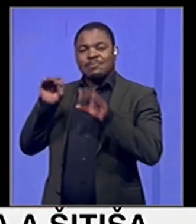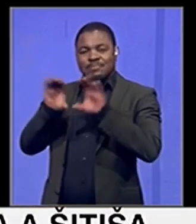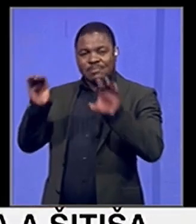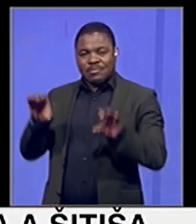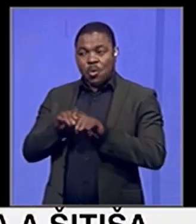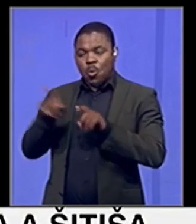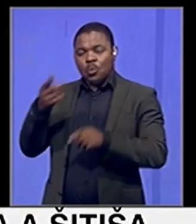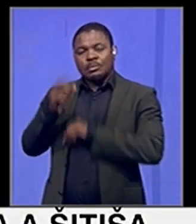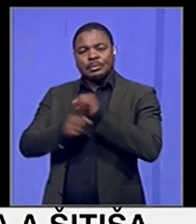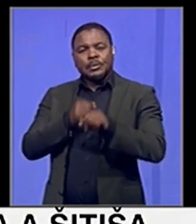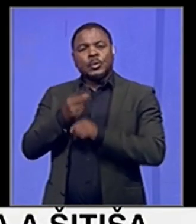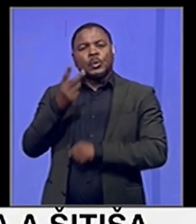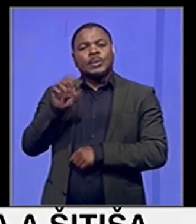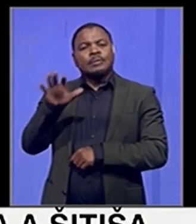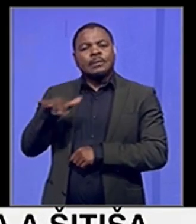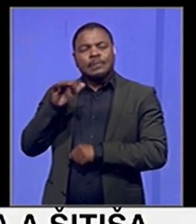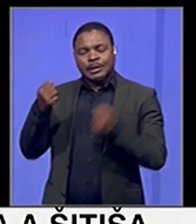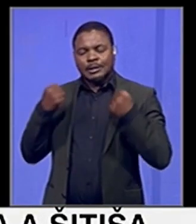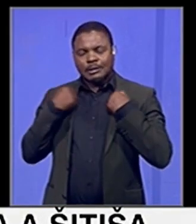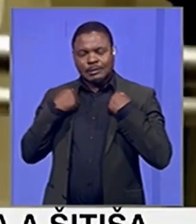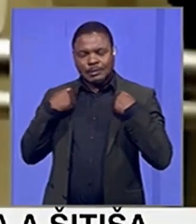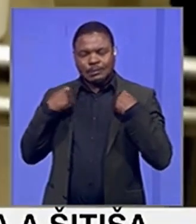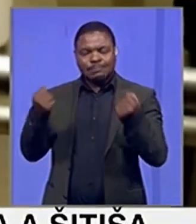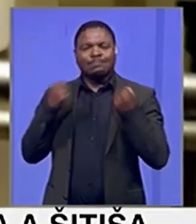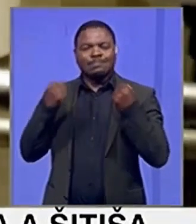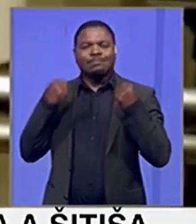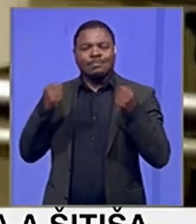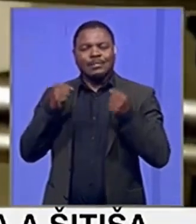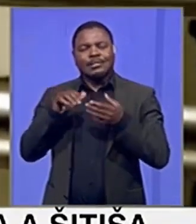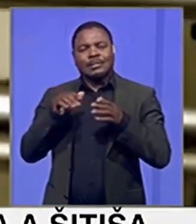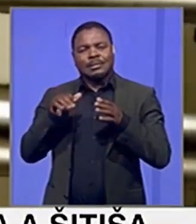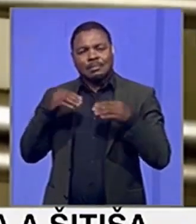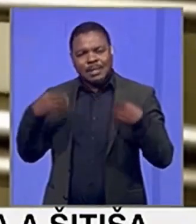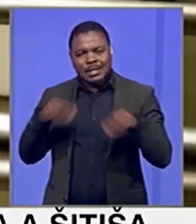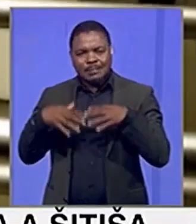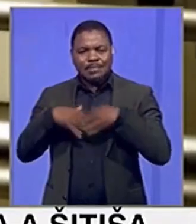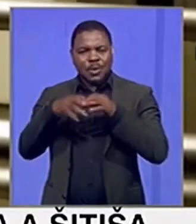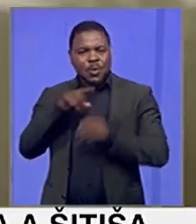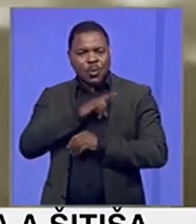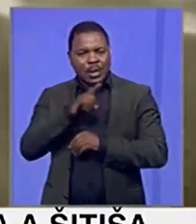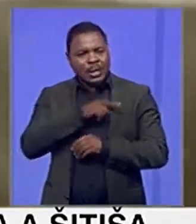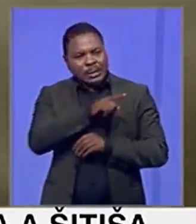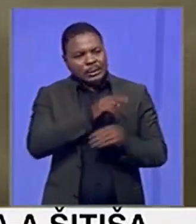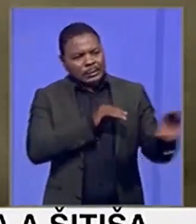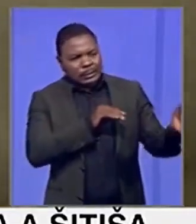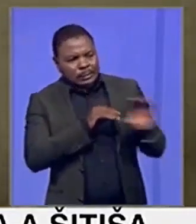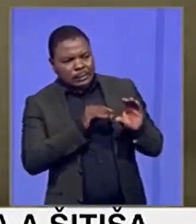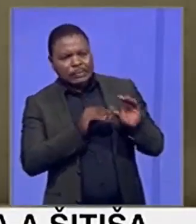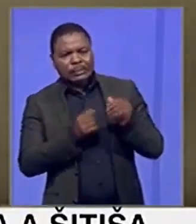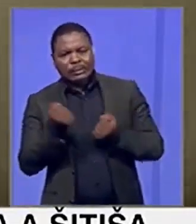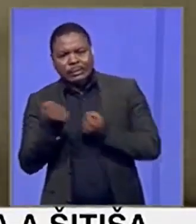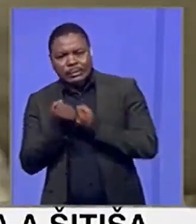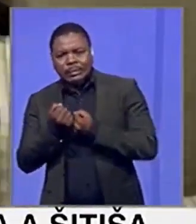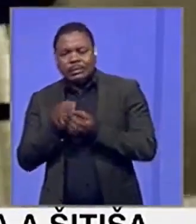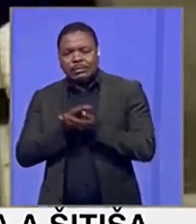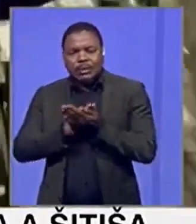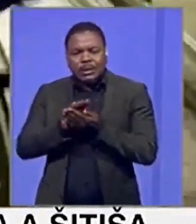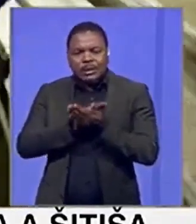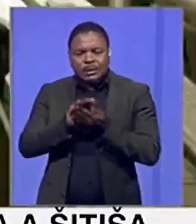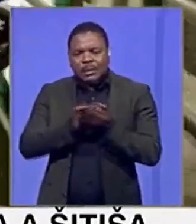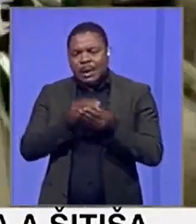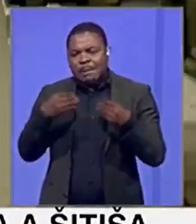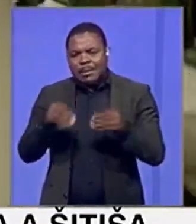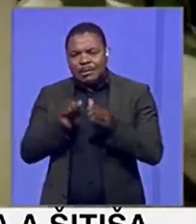ile a thoma kgwebo ya boitšhirullo se morago ga gore a tlhoke thušo ya mašeleng a go thekga kgwebo ya gagwe ya go tšweletša disepe.